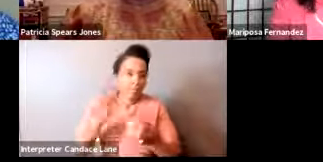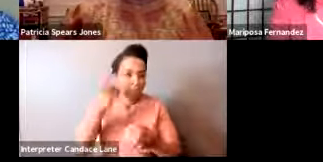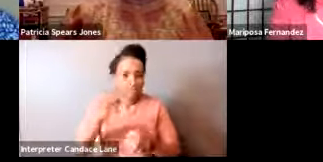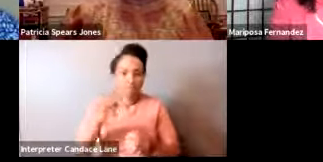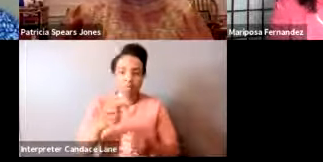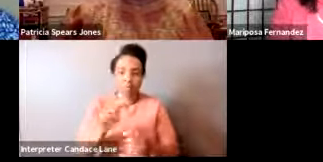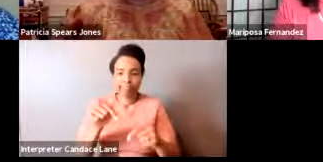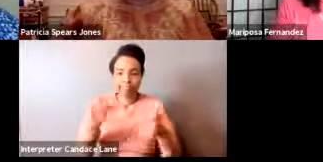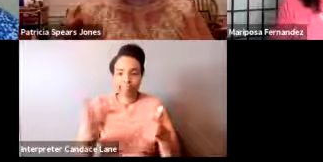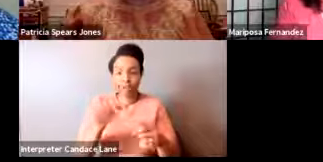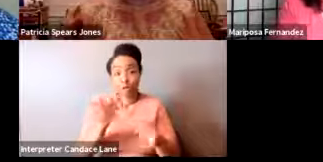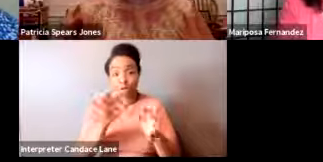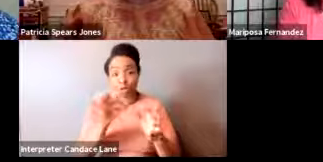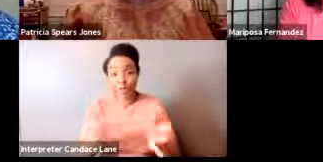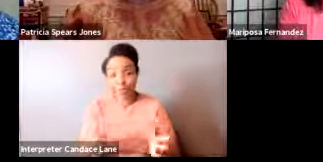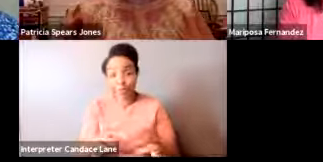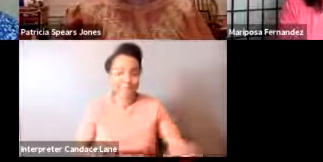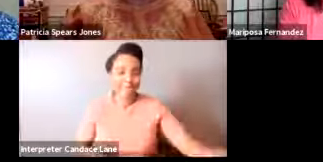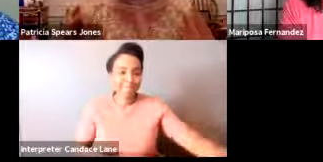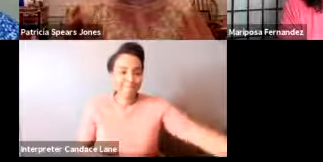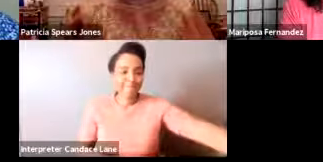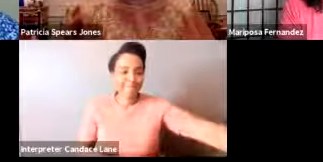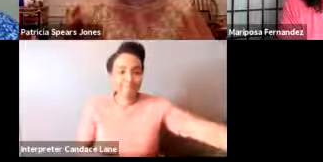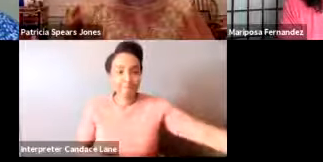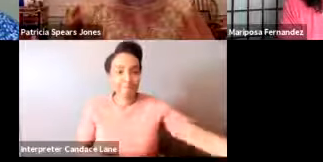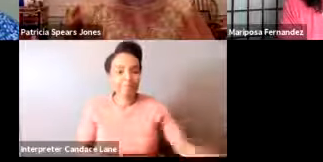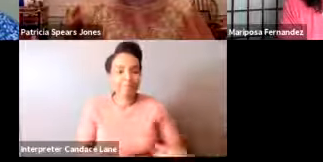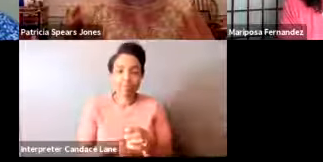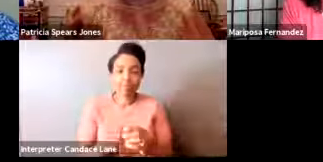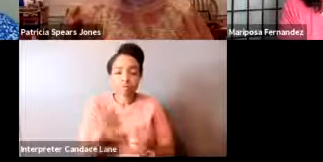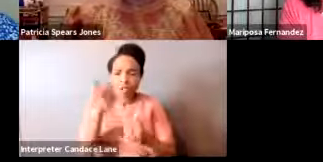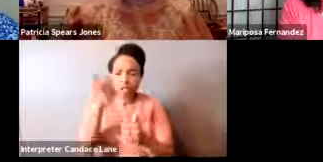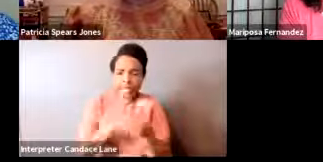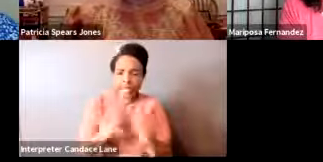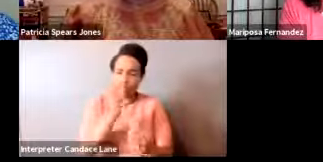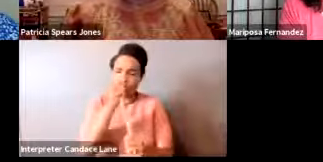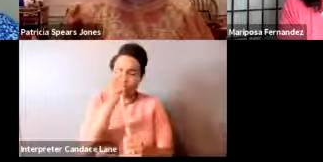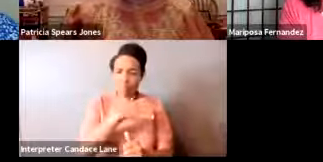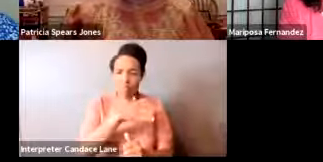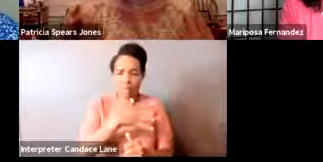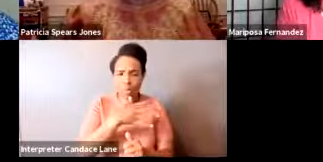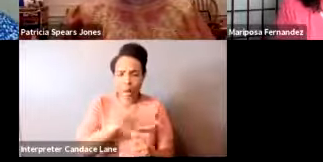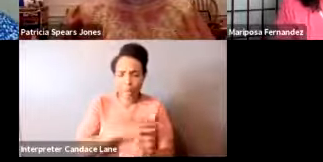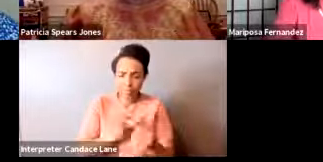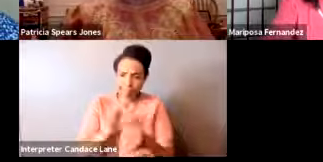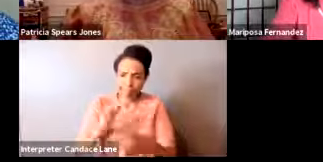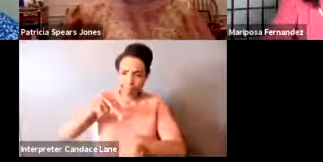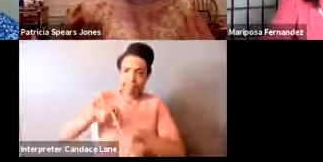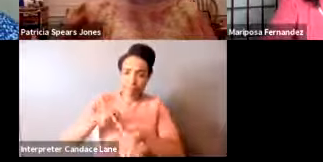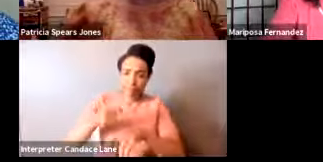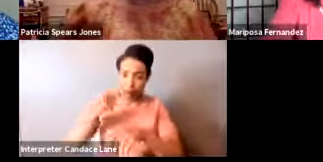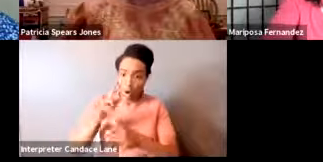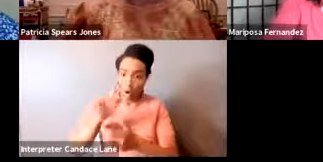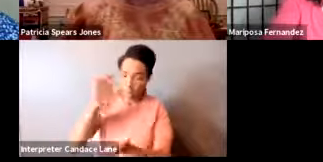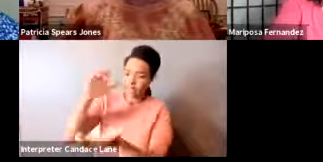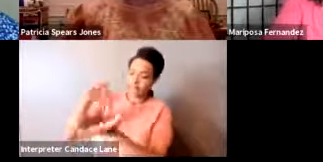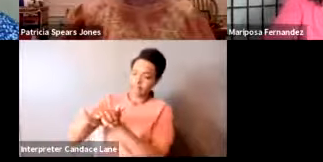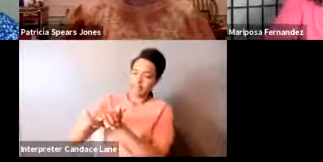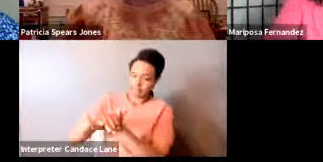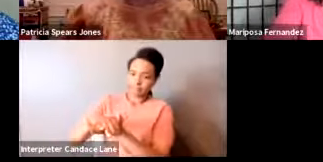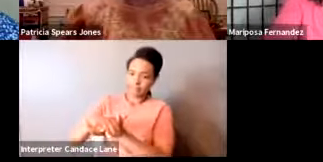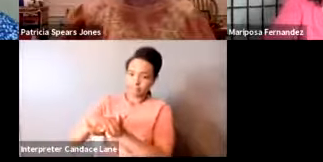poet who has stood up for what she believes in and cares about. And it ends with her going